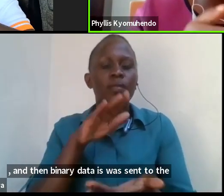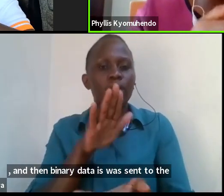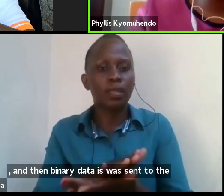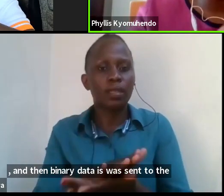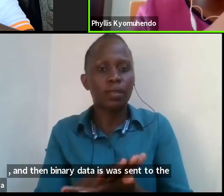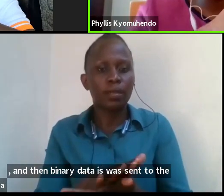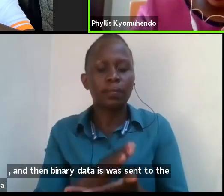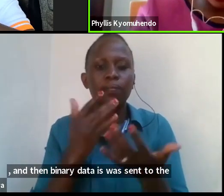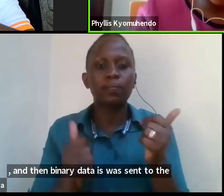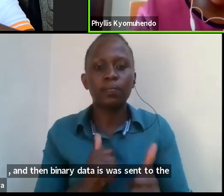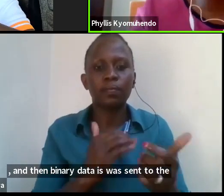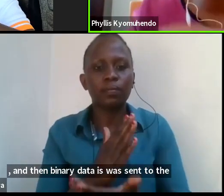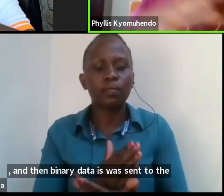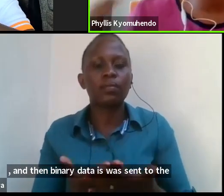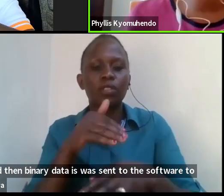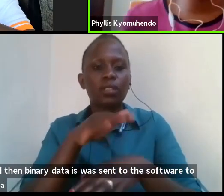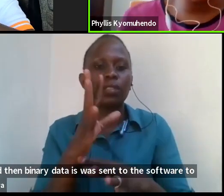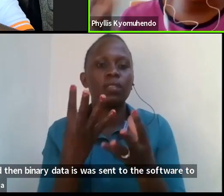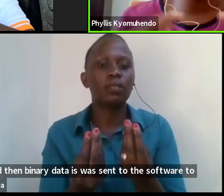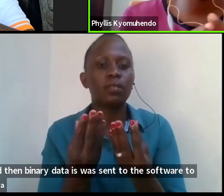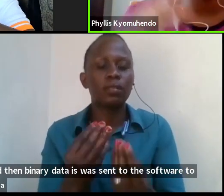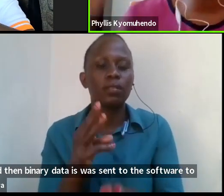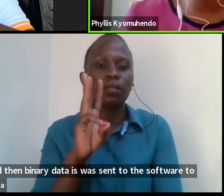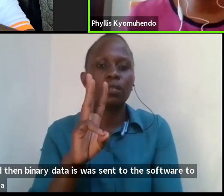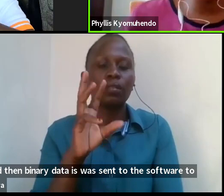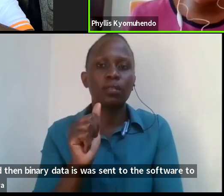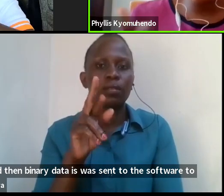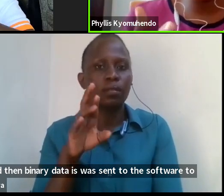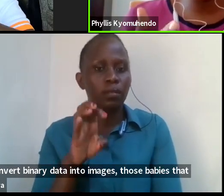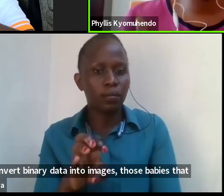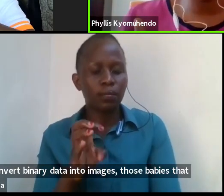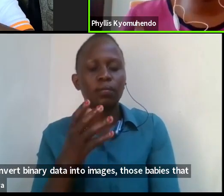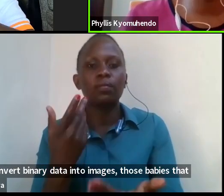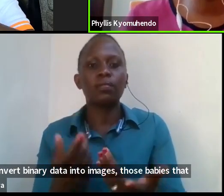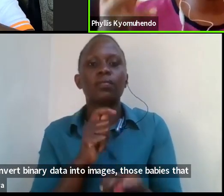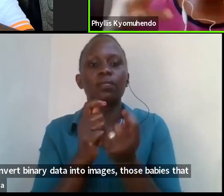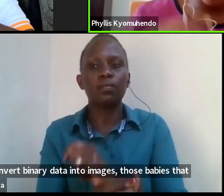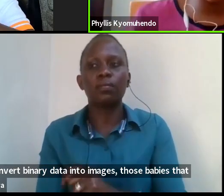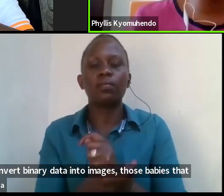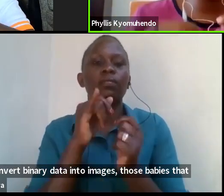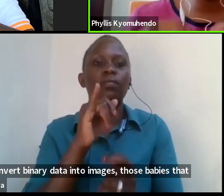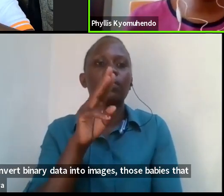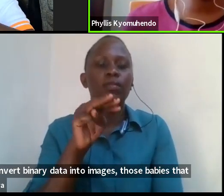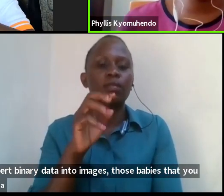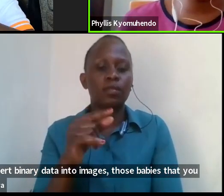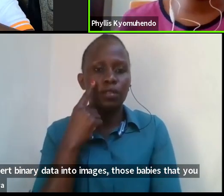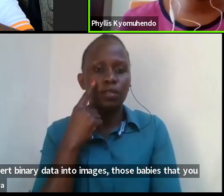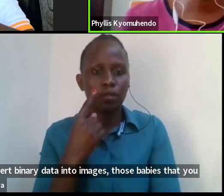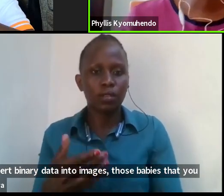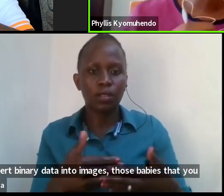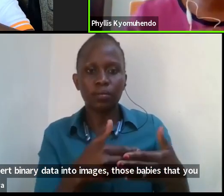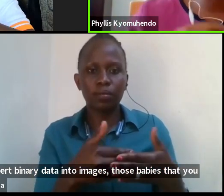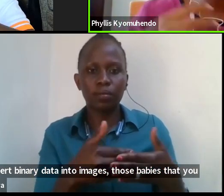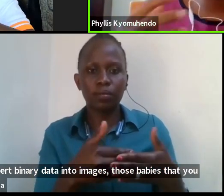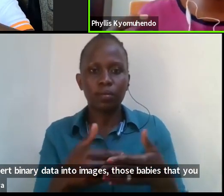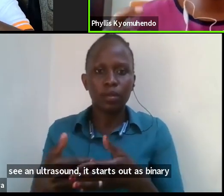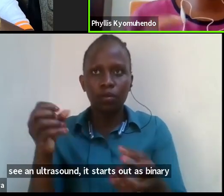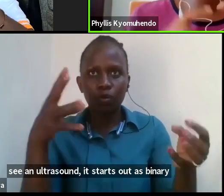to convert binary data into images. Those babies that you see on ultrasound, it starts out as binary data.